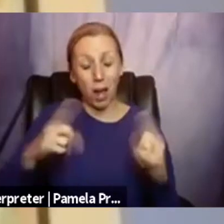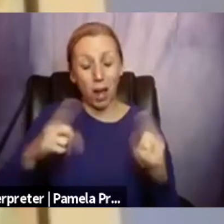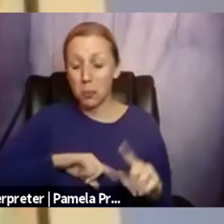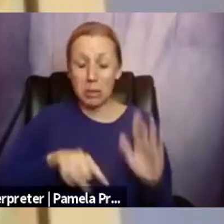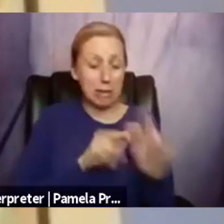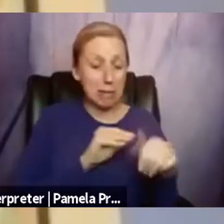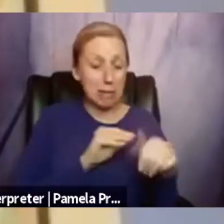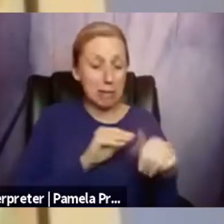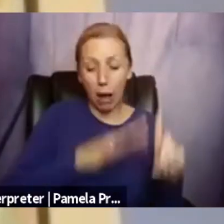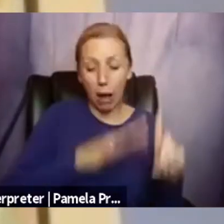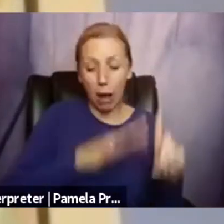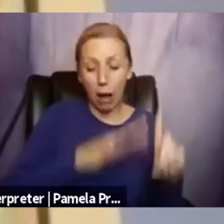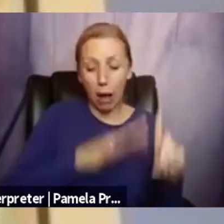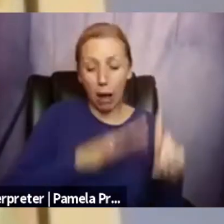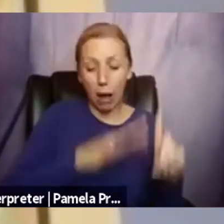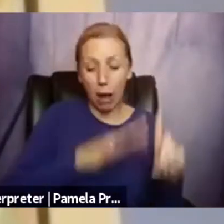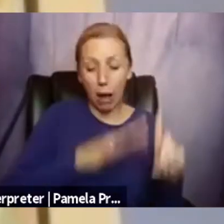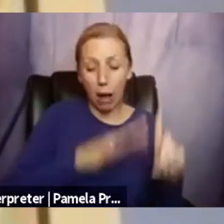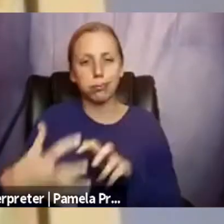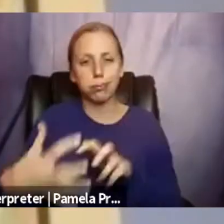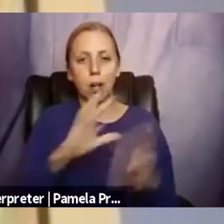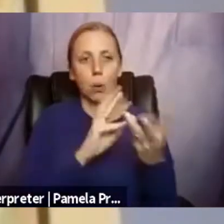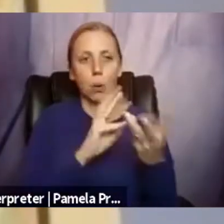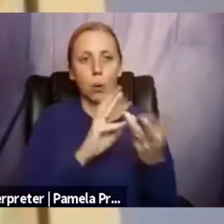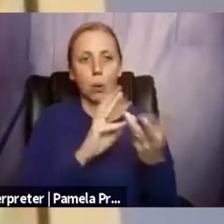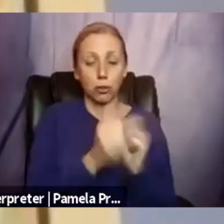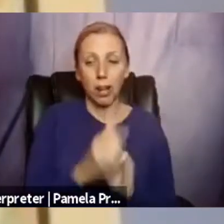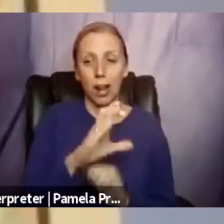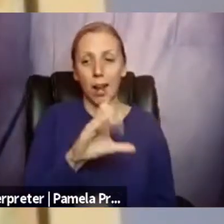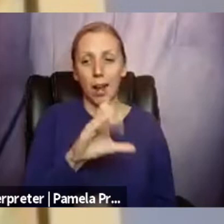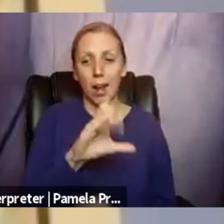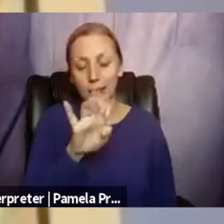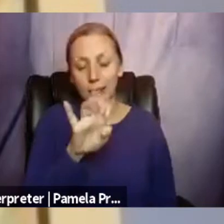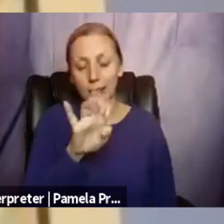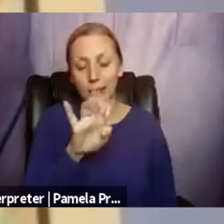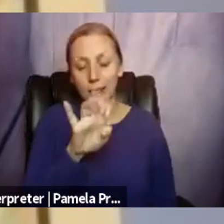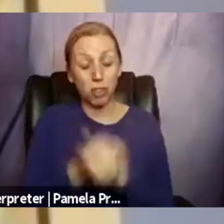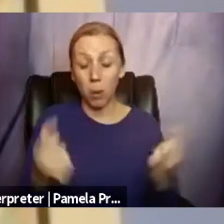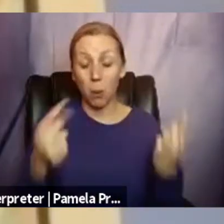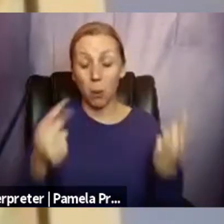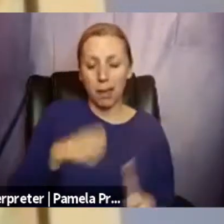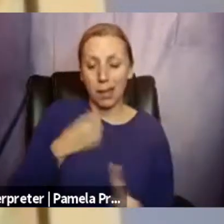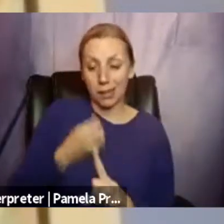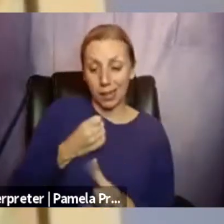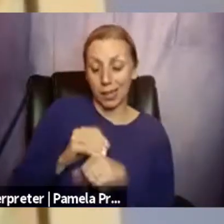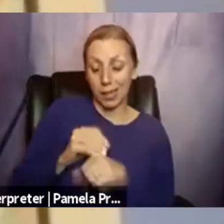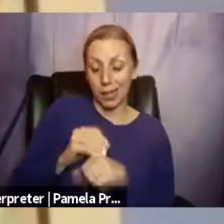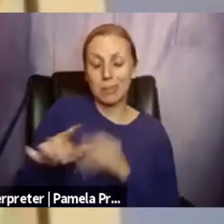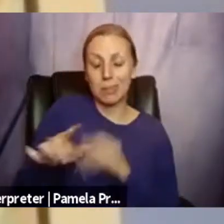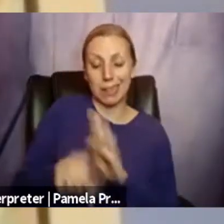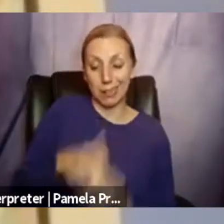that disproportionately impacts Indigenous communities worldwide. We acknowledge that changing